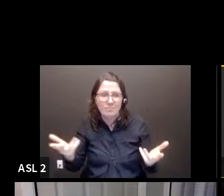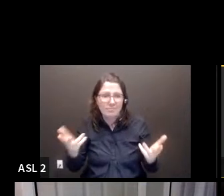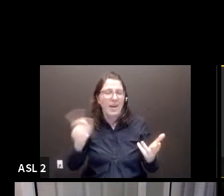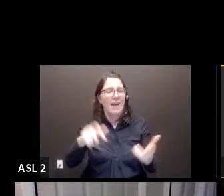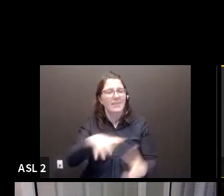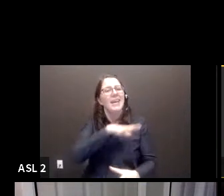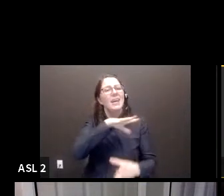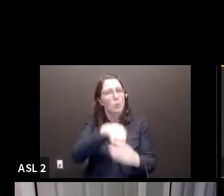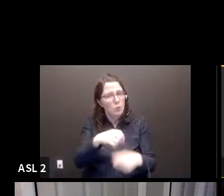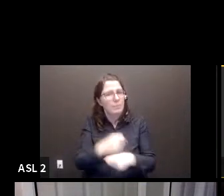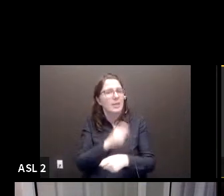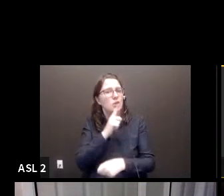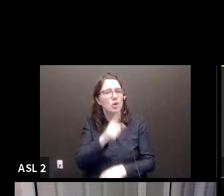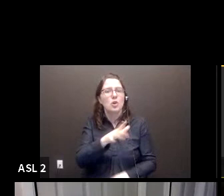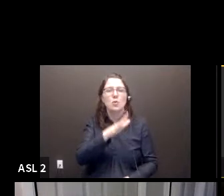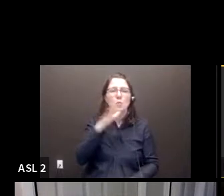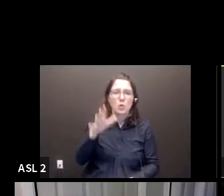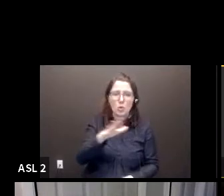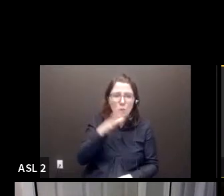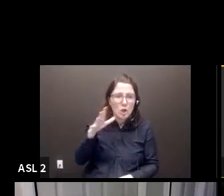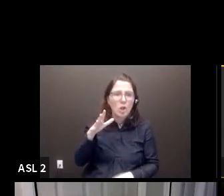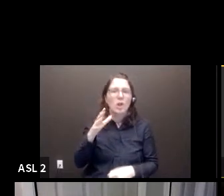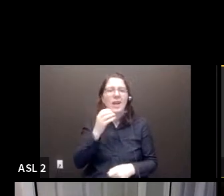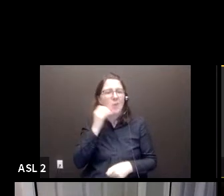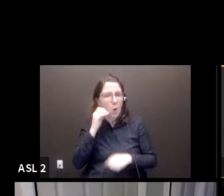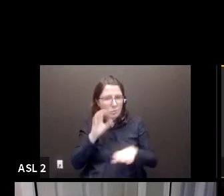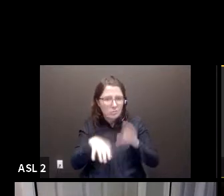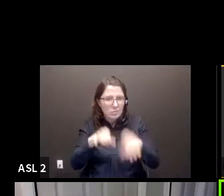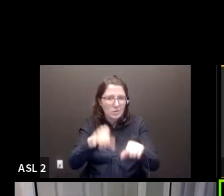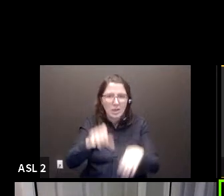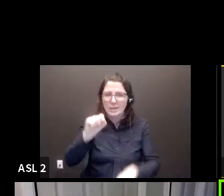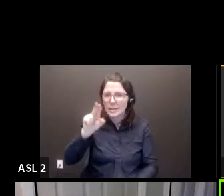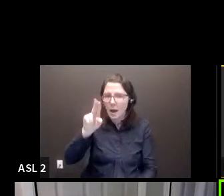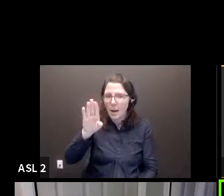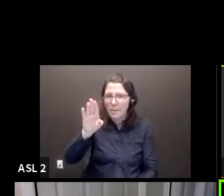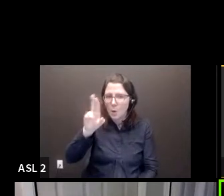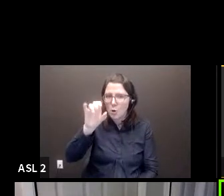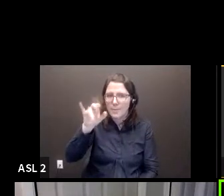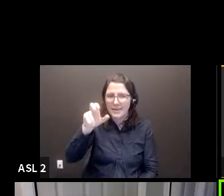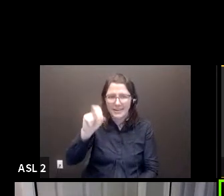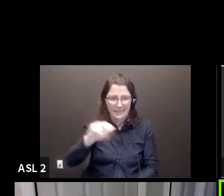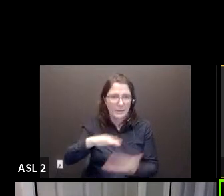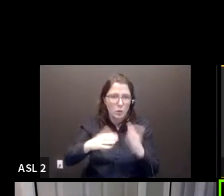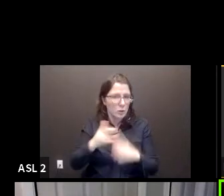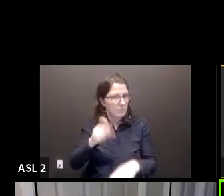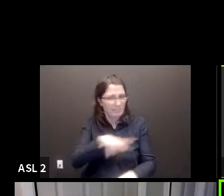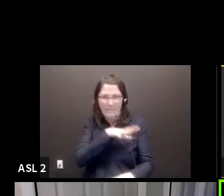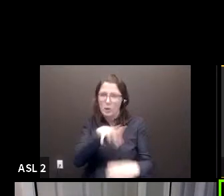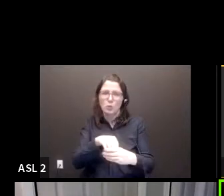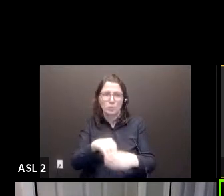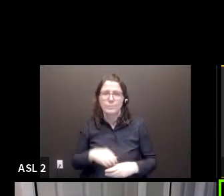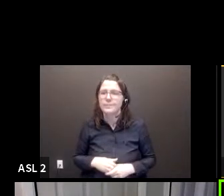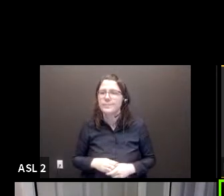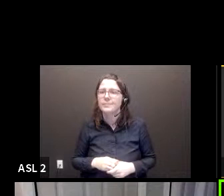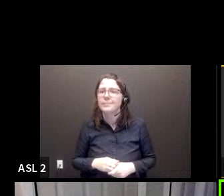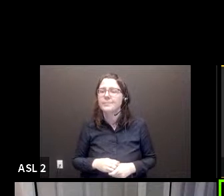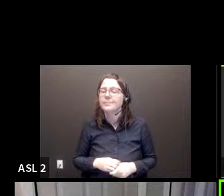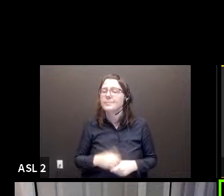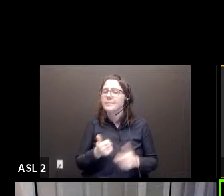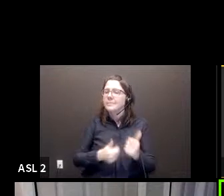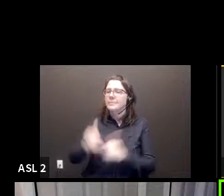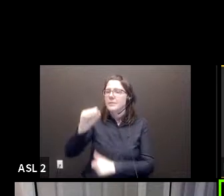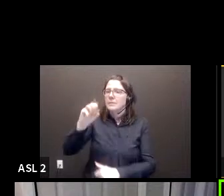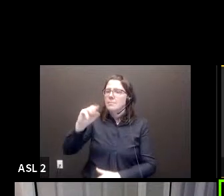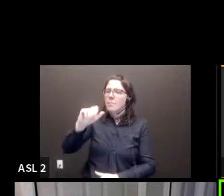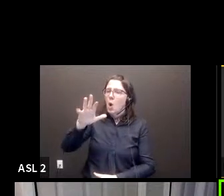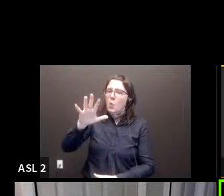rural and suburban communities and these pilot projects totally agree thanks for thanks very much luke member johnson remember